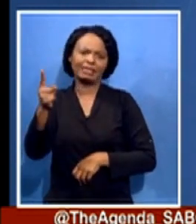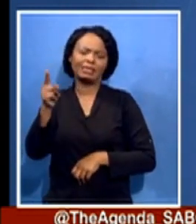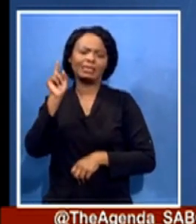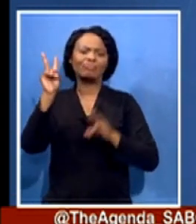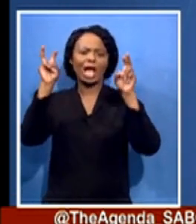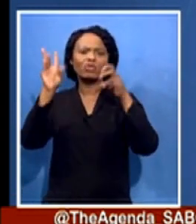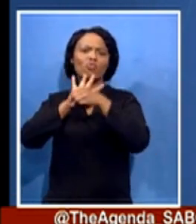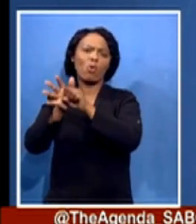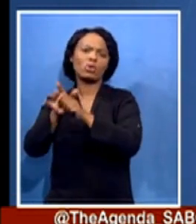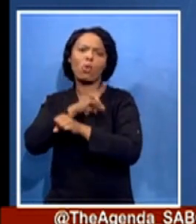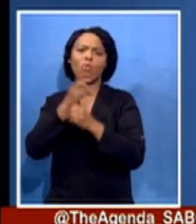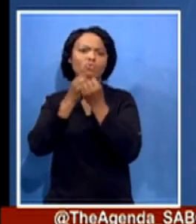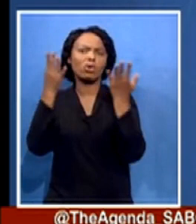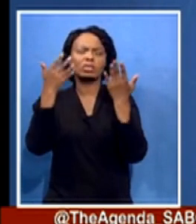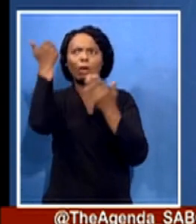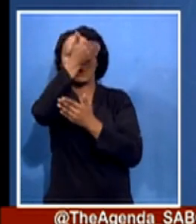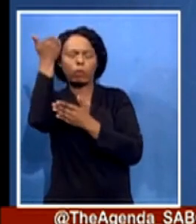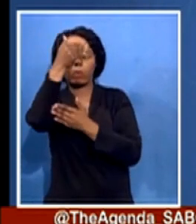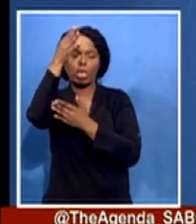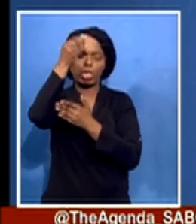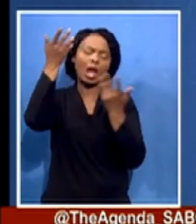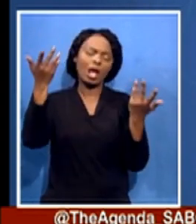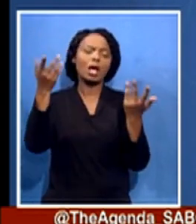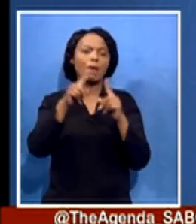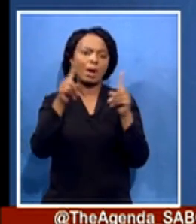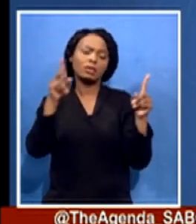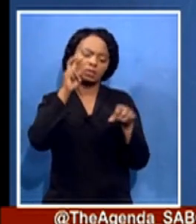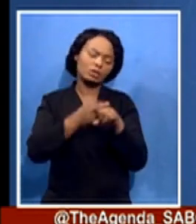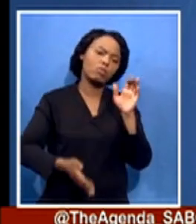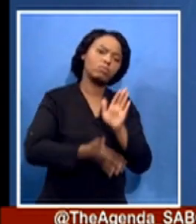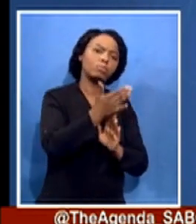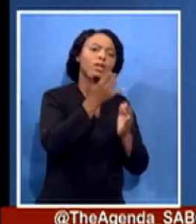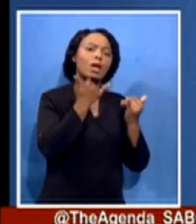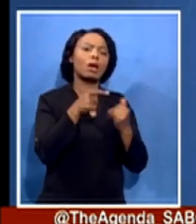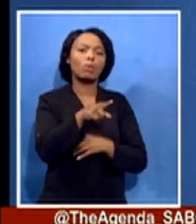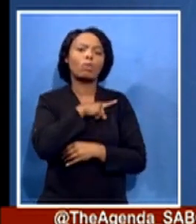go. Professor Helen Rees, we thank you very much indeed for your time and your insight.